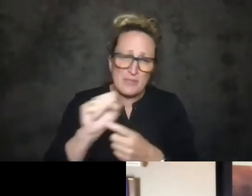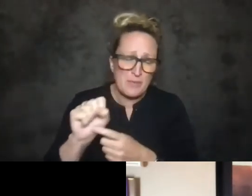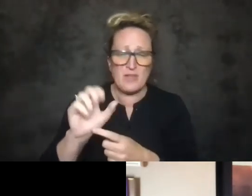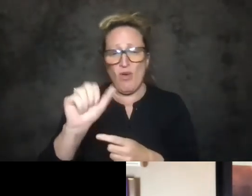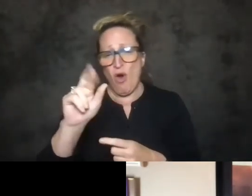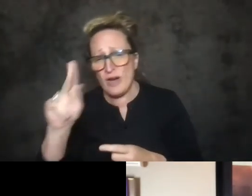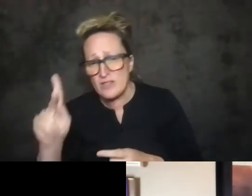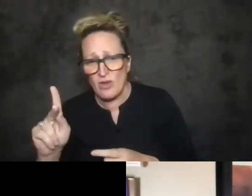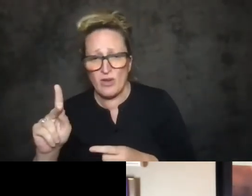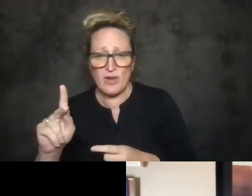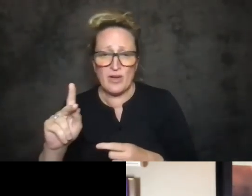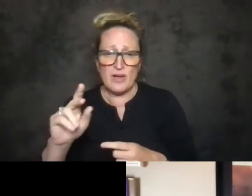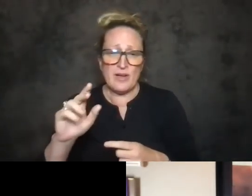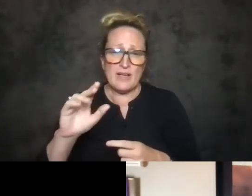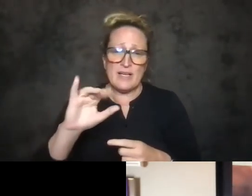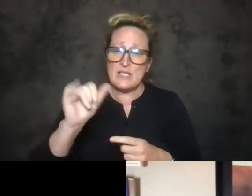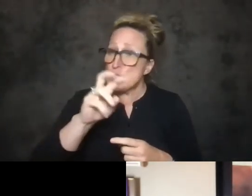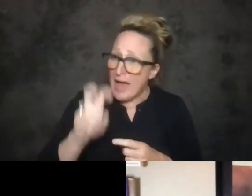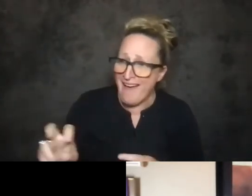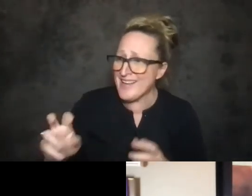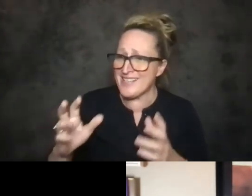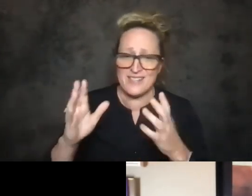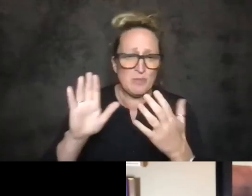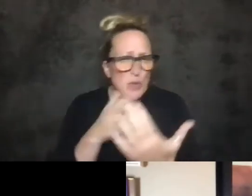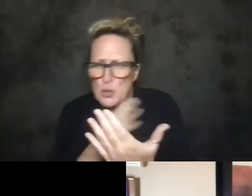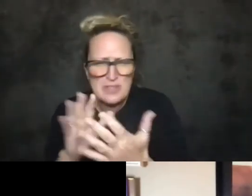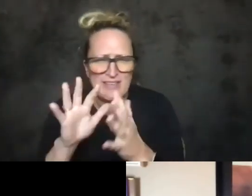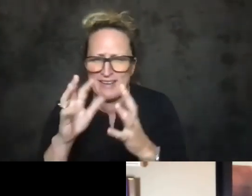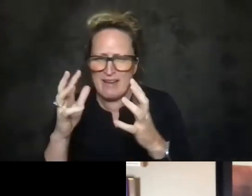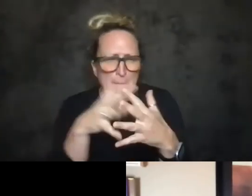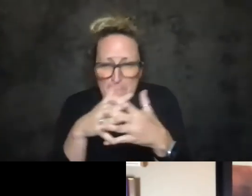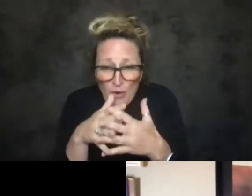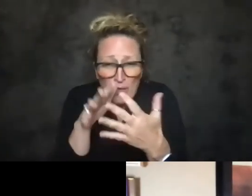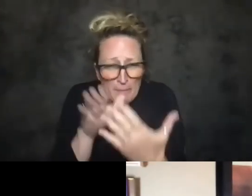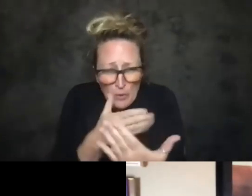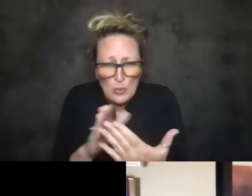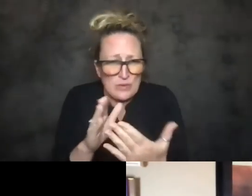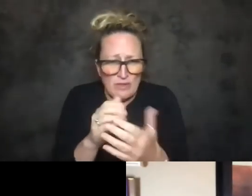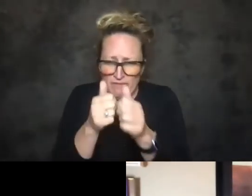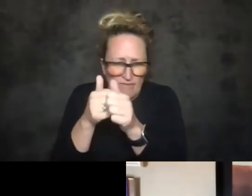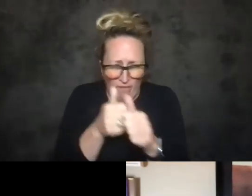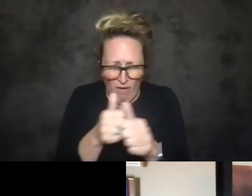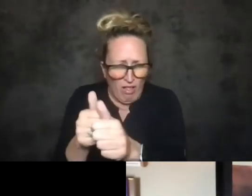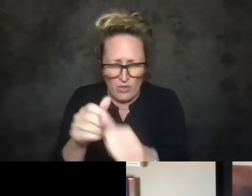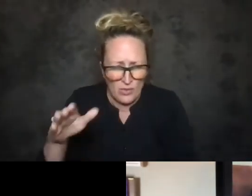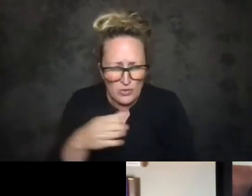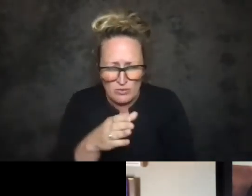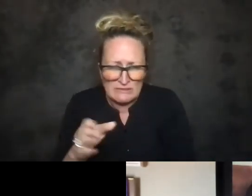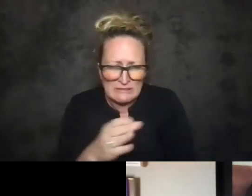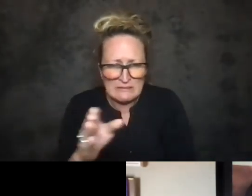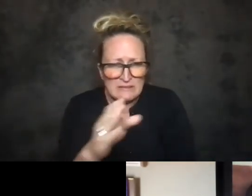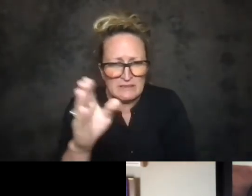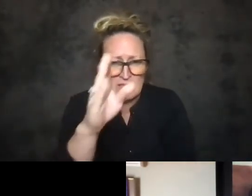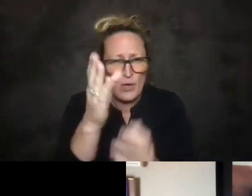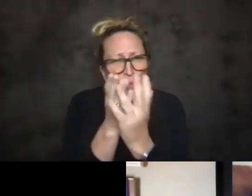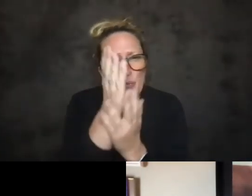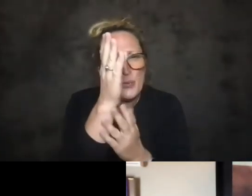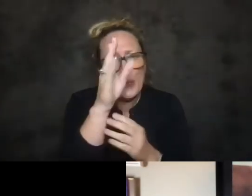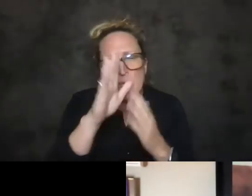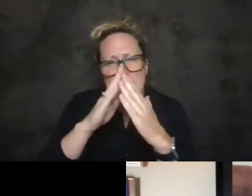the jazz, you know, music, American music followed those tributaries up through the cities and